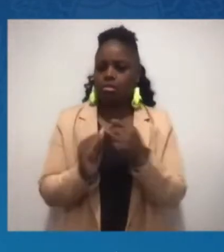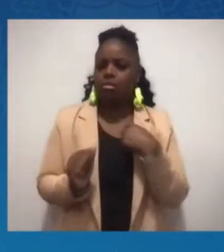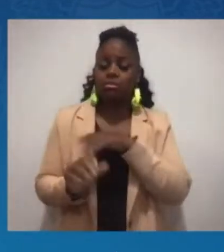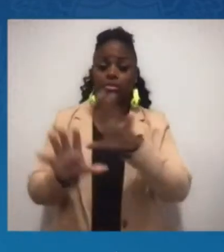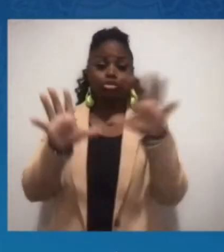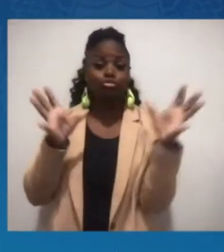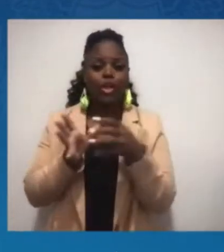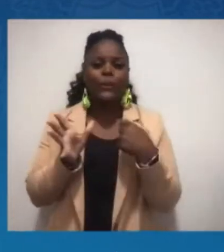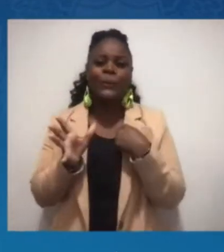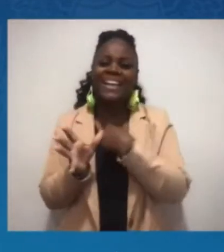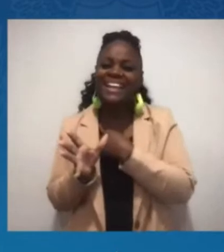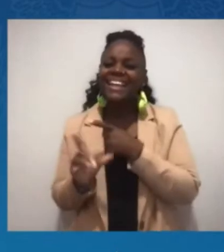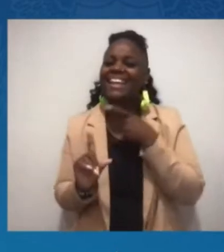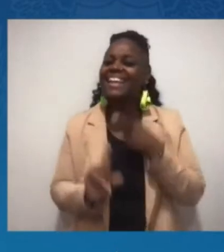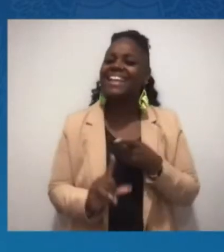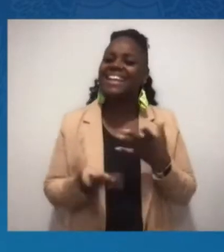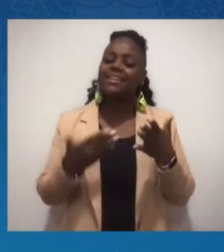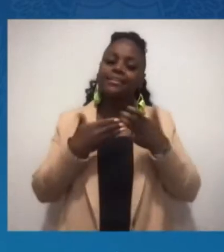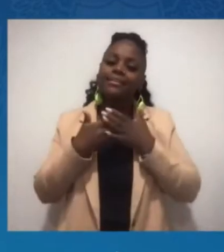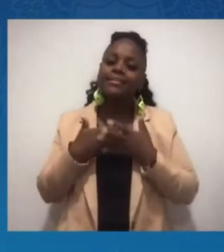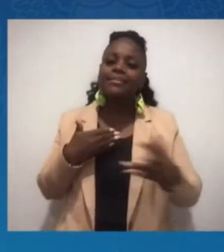protect reproductive freedom for everyone.